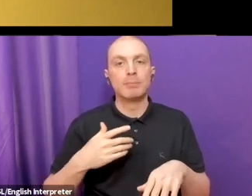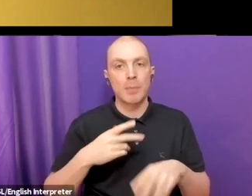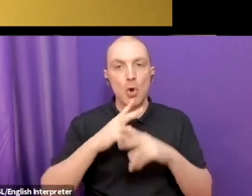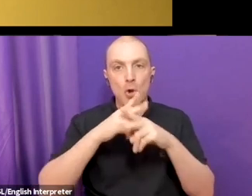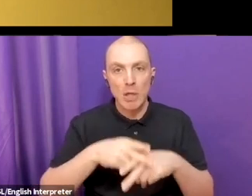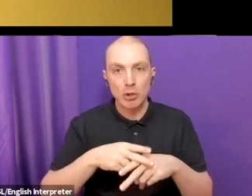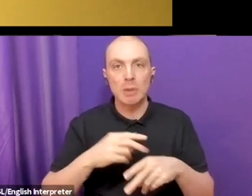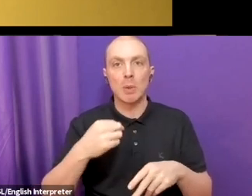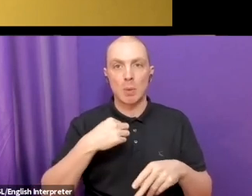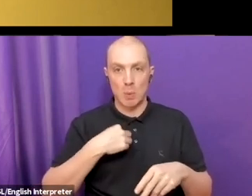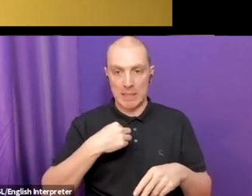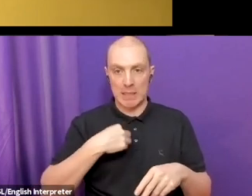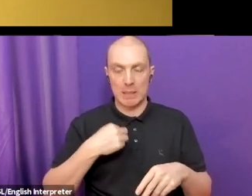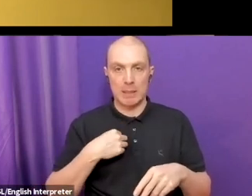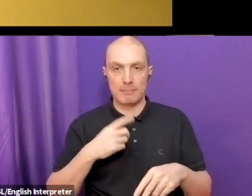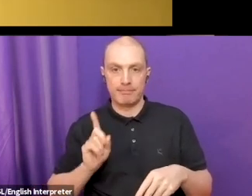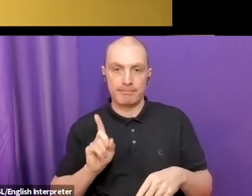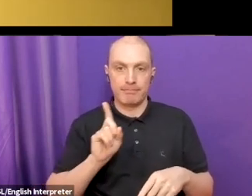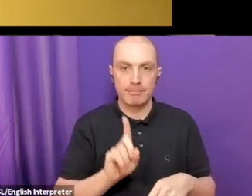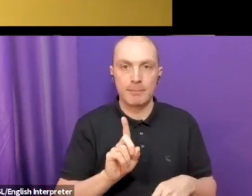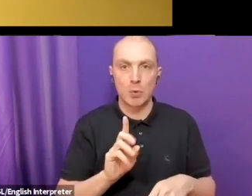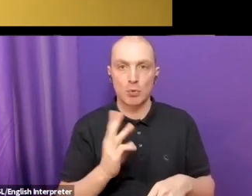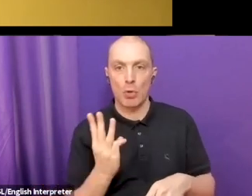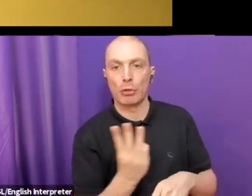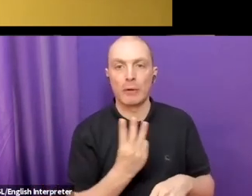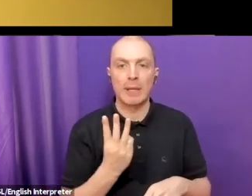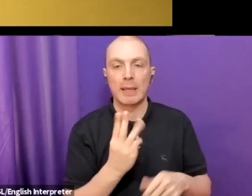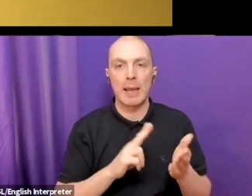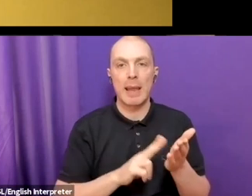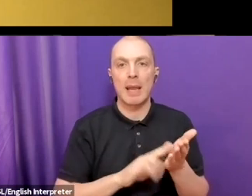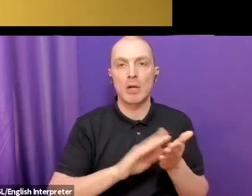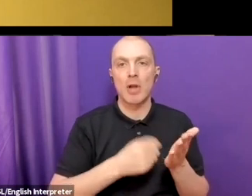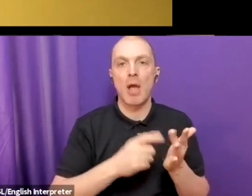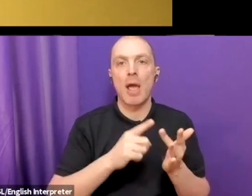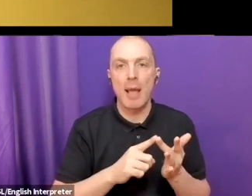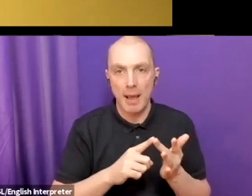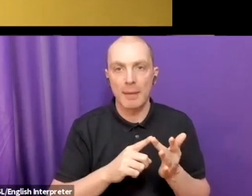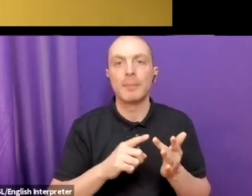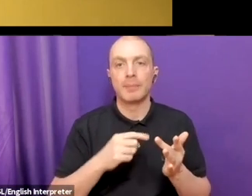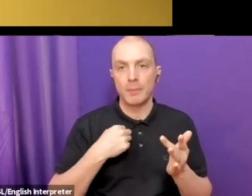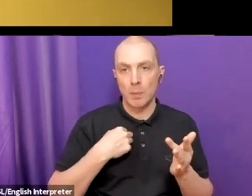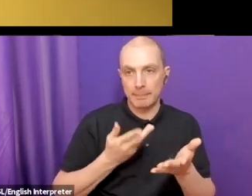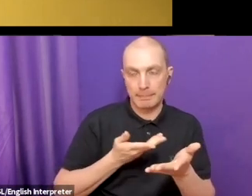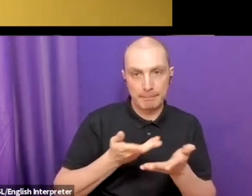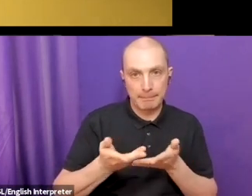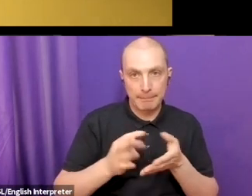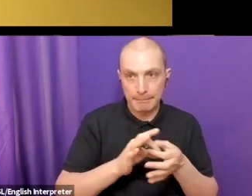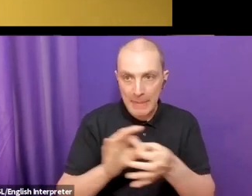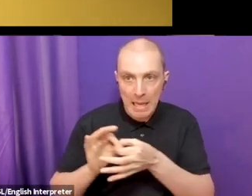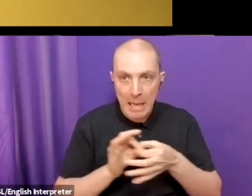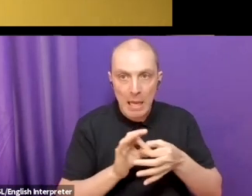UK NHRIs. And we coordinate our engagement to the UPR quite closely and